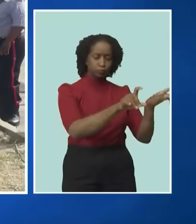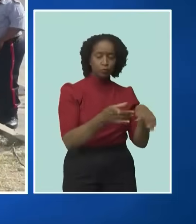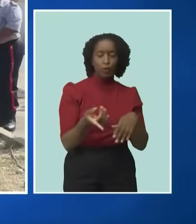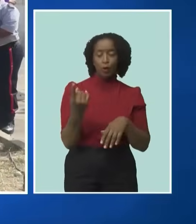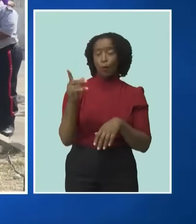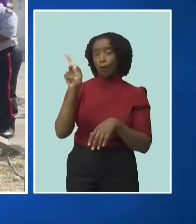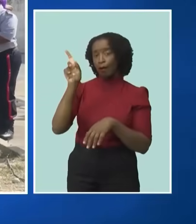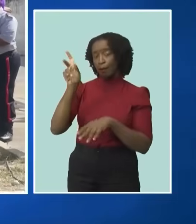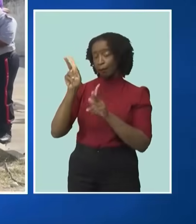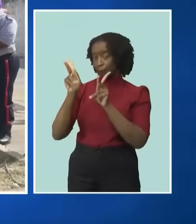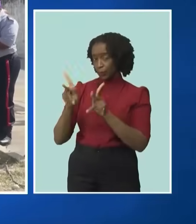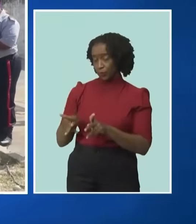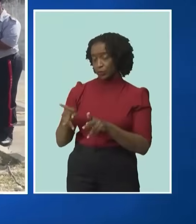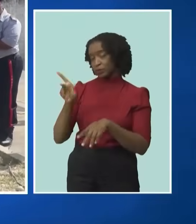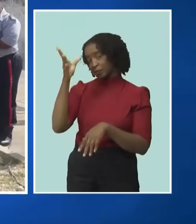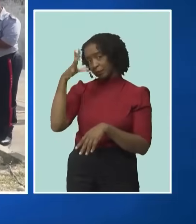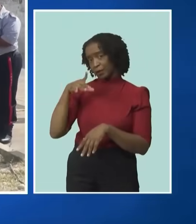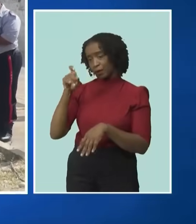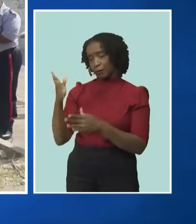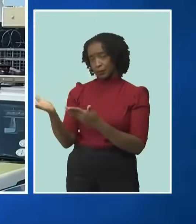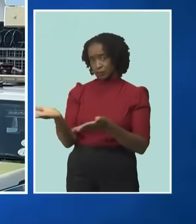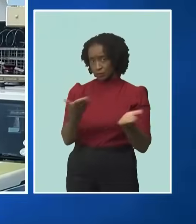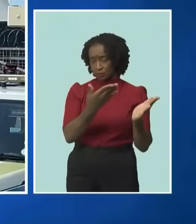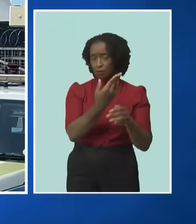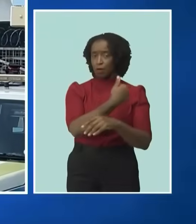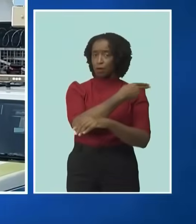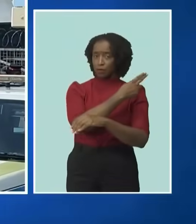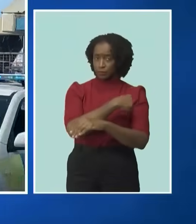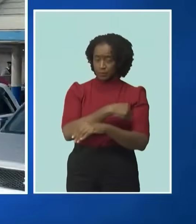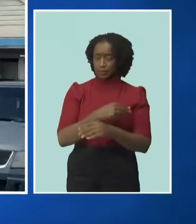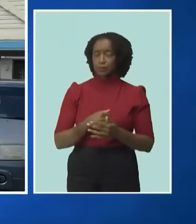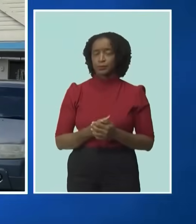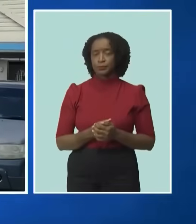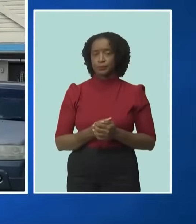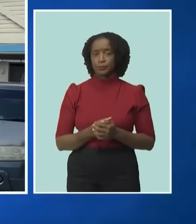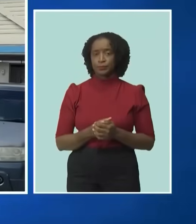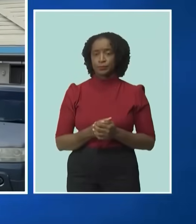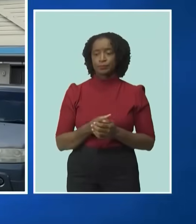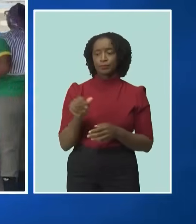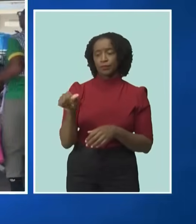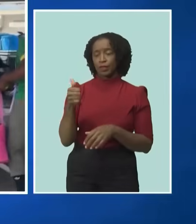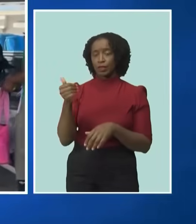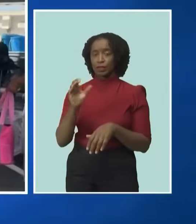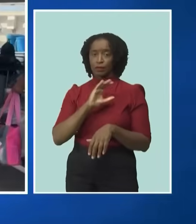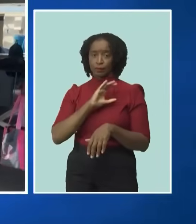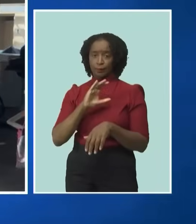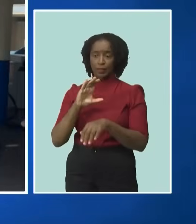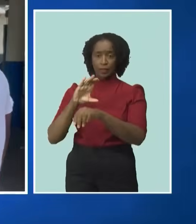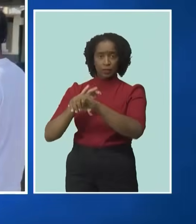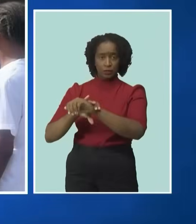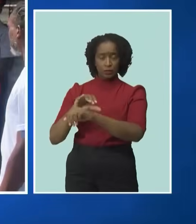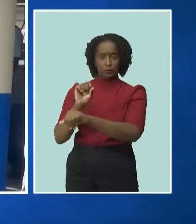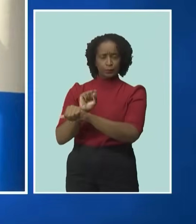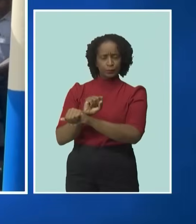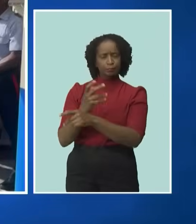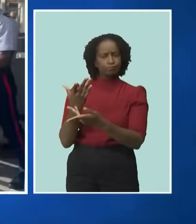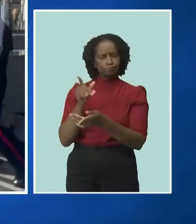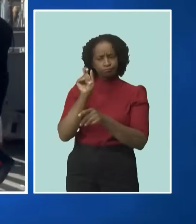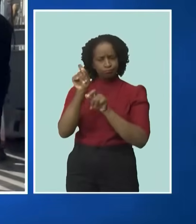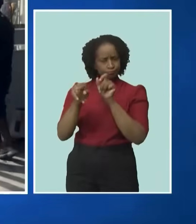needed medical attention and was transported to the Queen Elizabeth Hospital. Another was in police custody, assisting